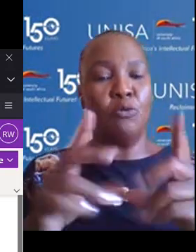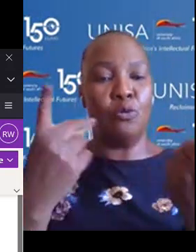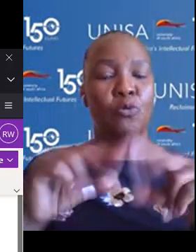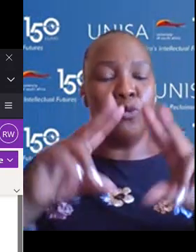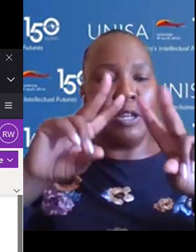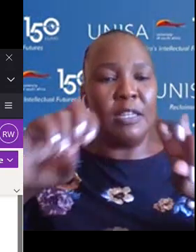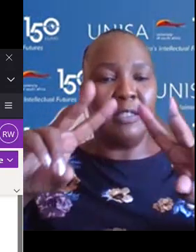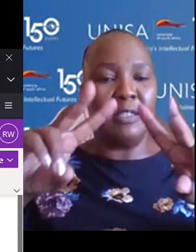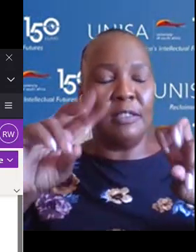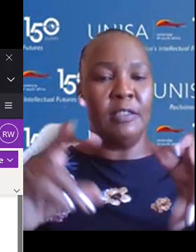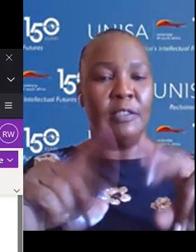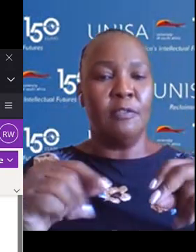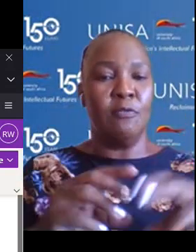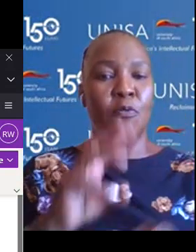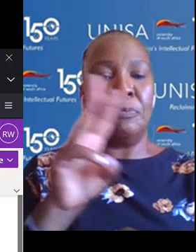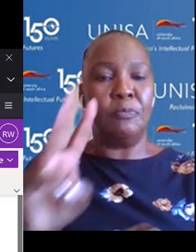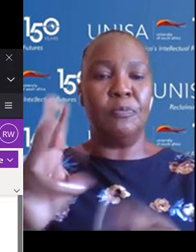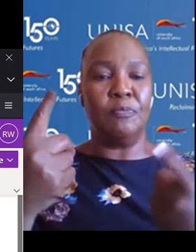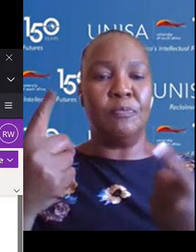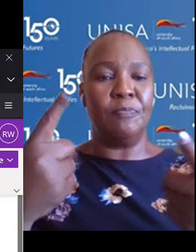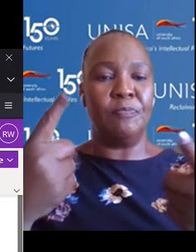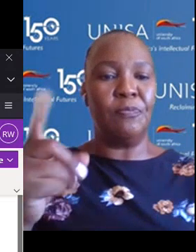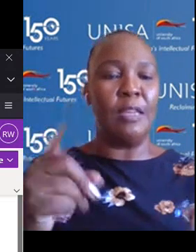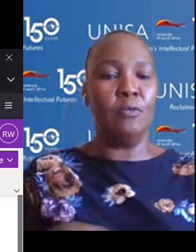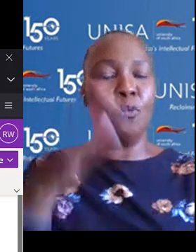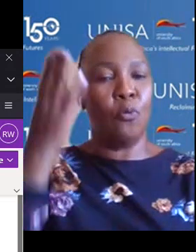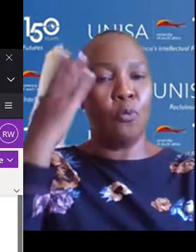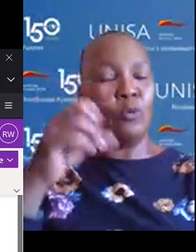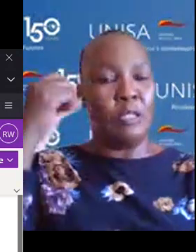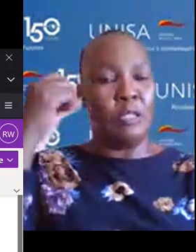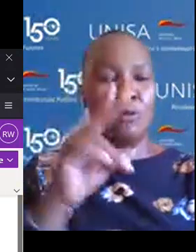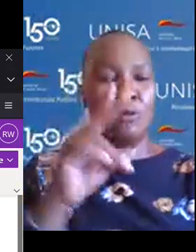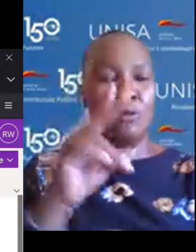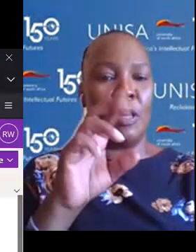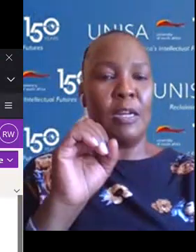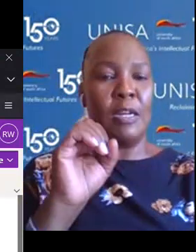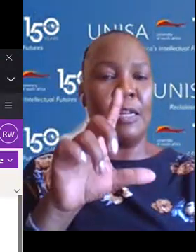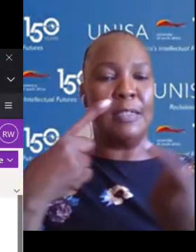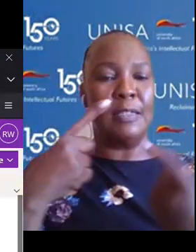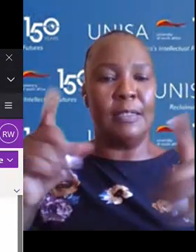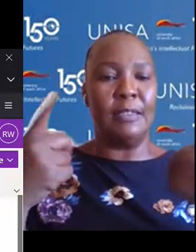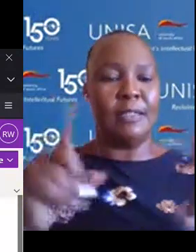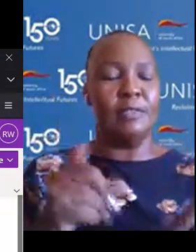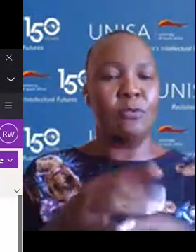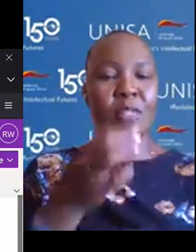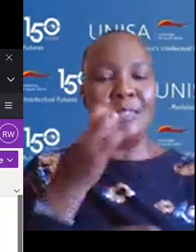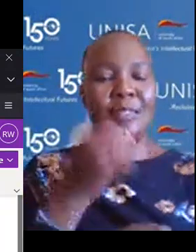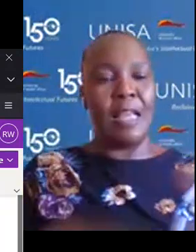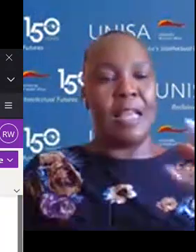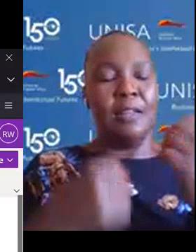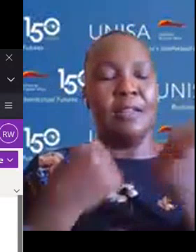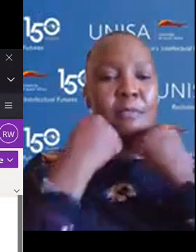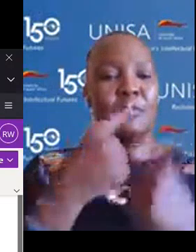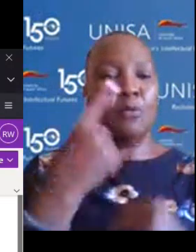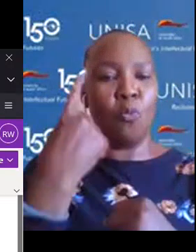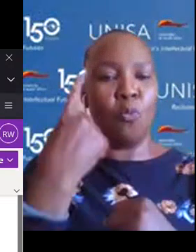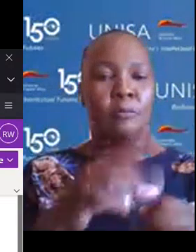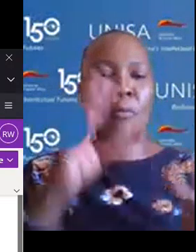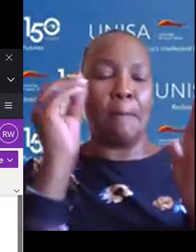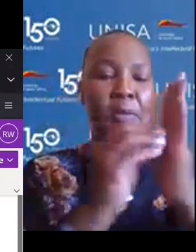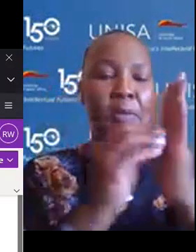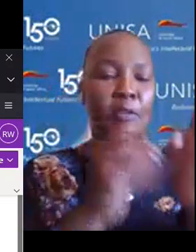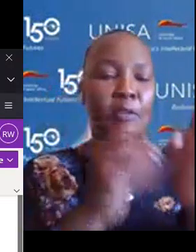through various websites and you're going to forget all the URLs, you just call it, say, assignment 1, for instance, and you just paste the